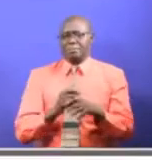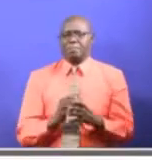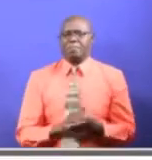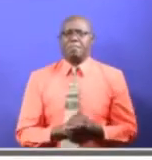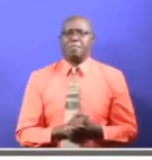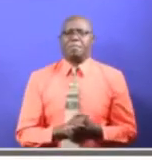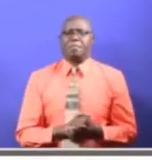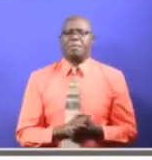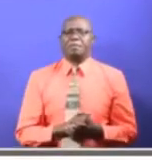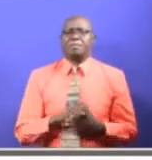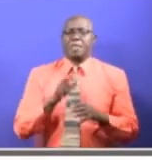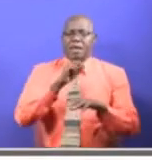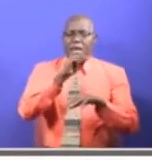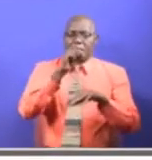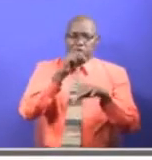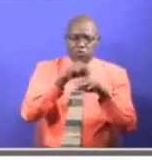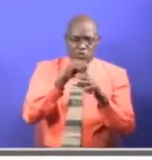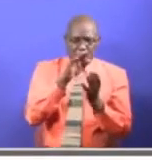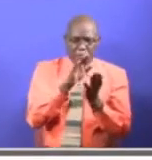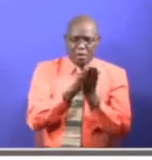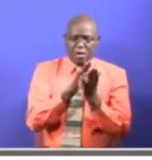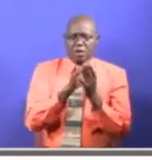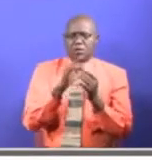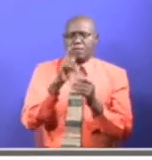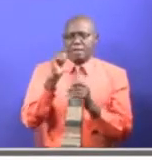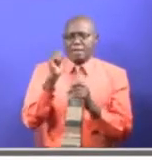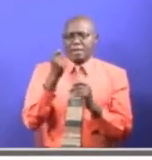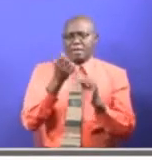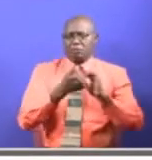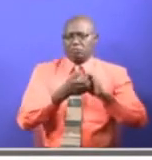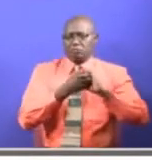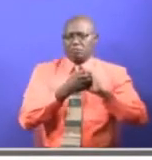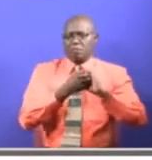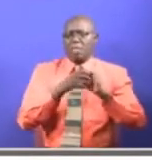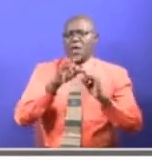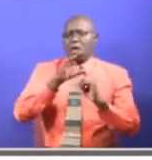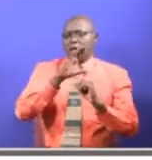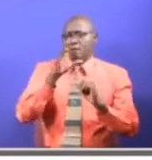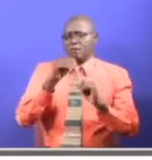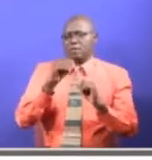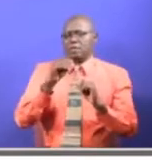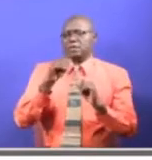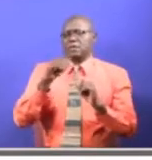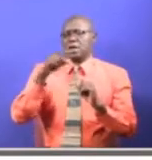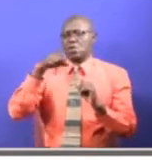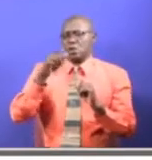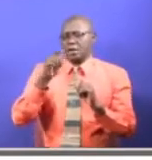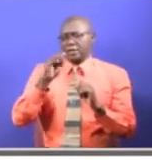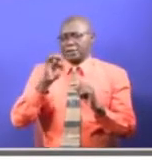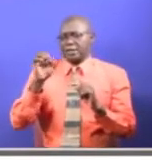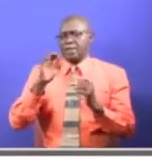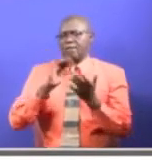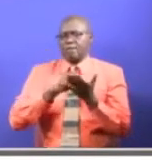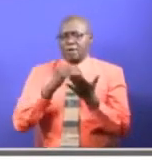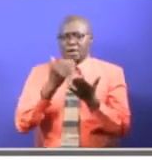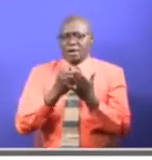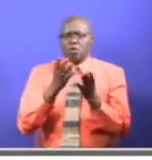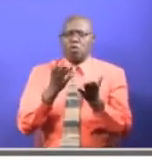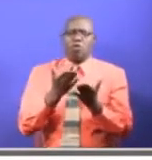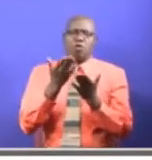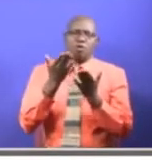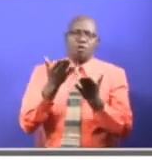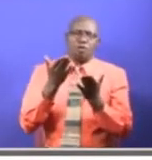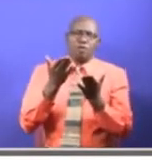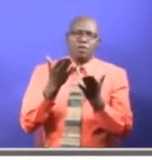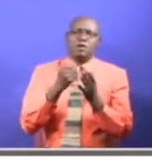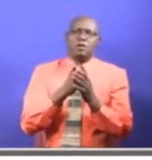Now, National Bank of Kenya, NBK, has partnered with the African Guarantee Fund, AGF, to offer a partial guarantee in respect